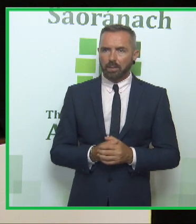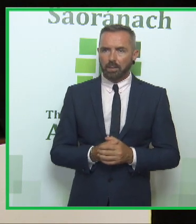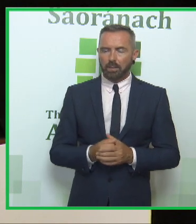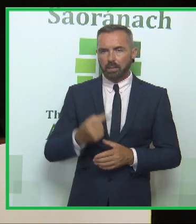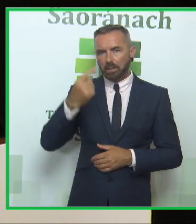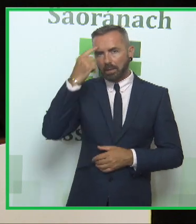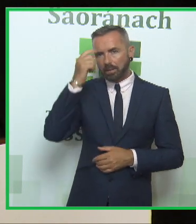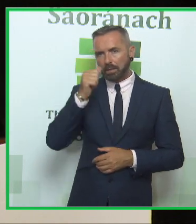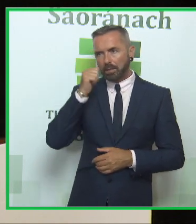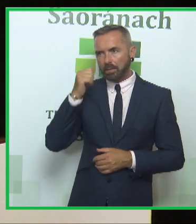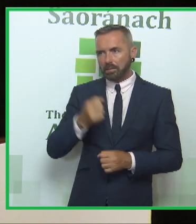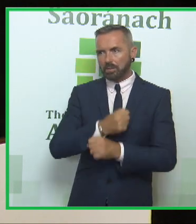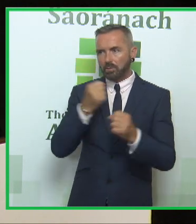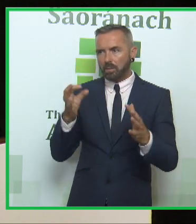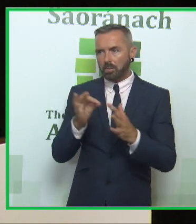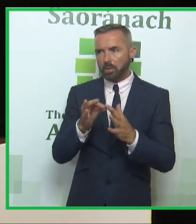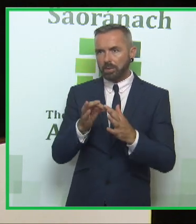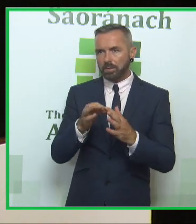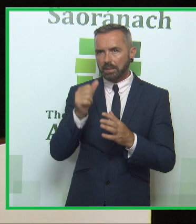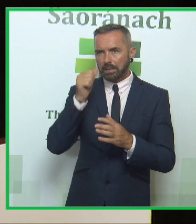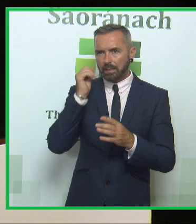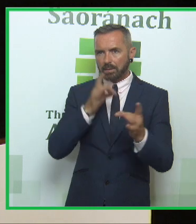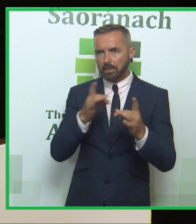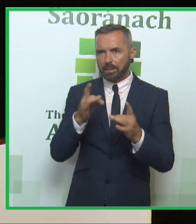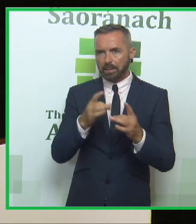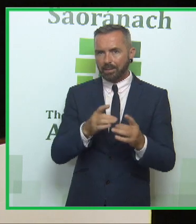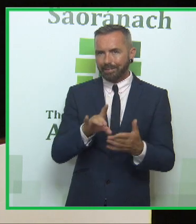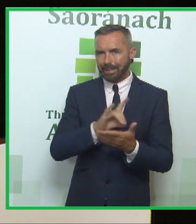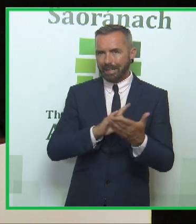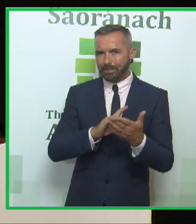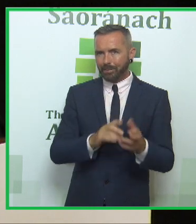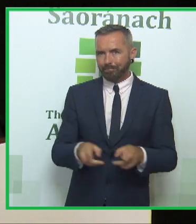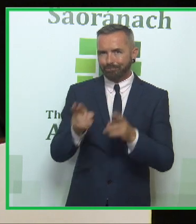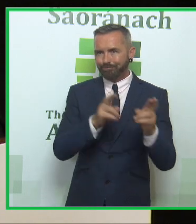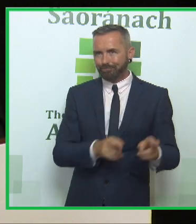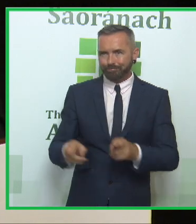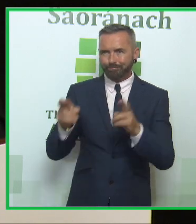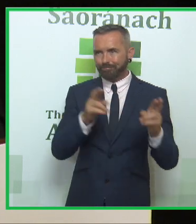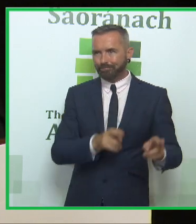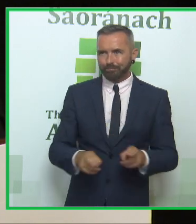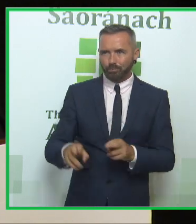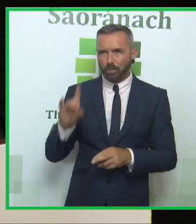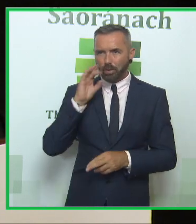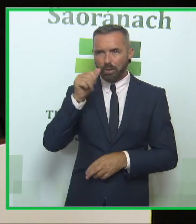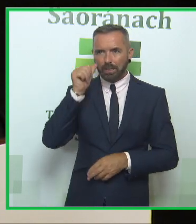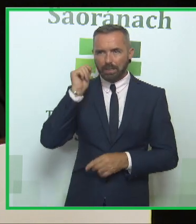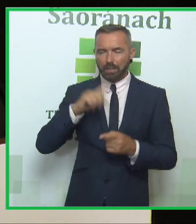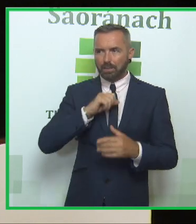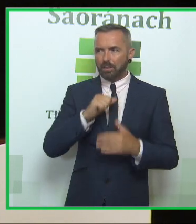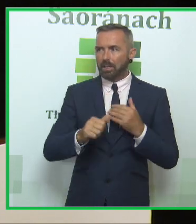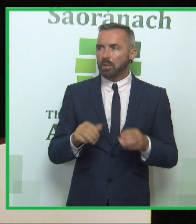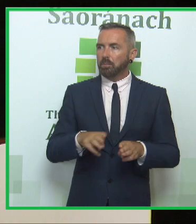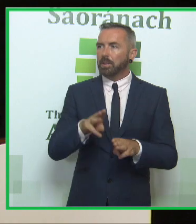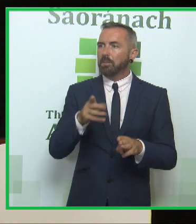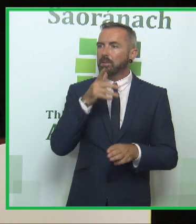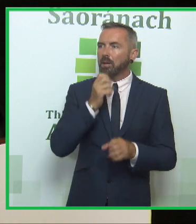today. Sometimes history repeats itself, and you could hear from the service delivery people yesterday and today. You know, people were talking about the